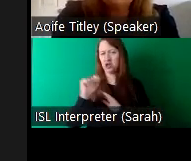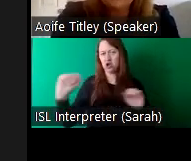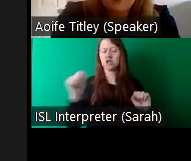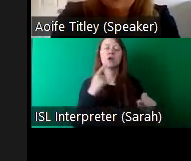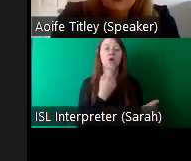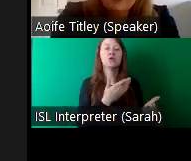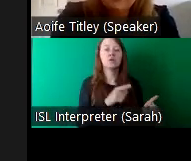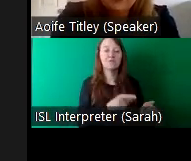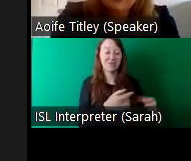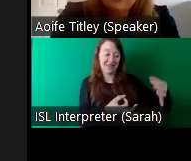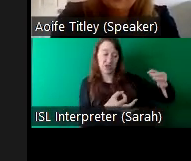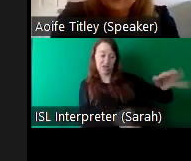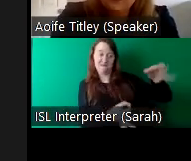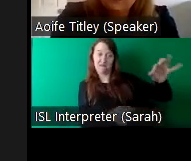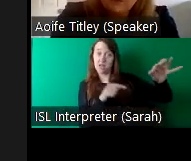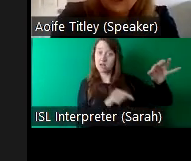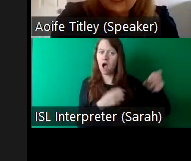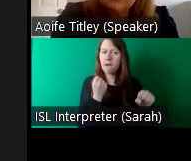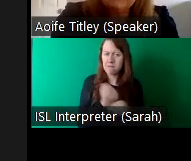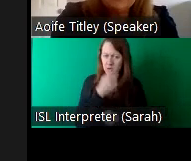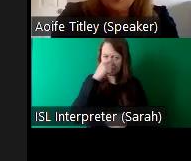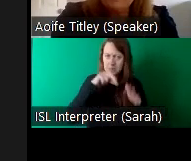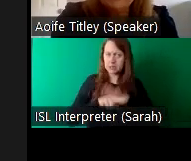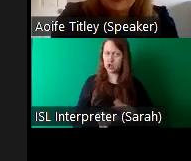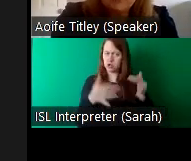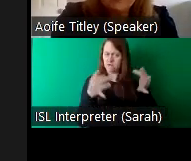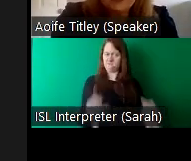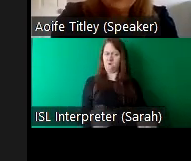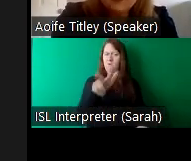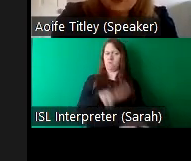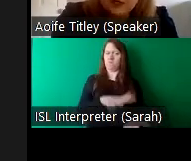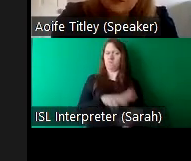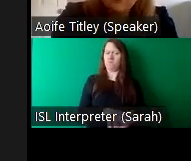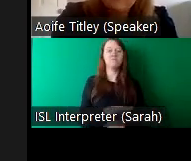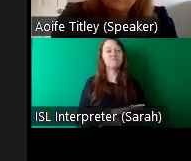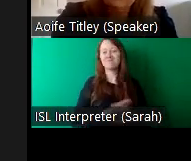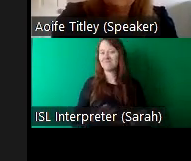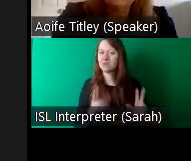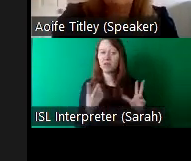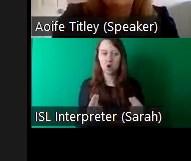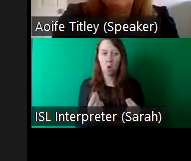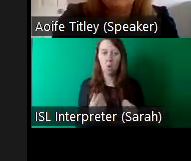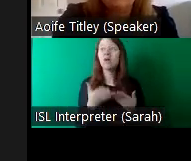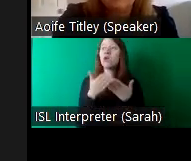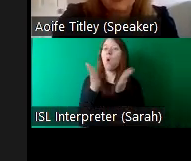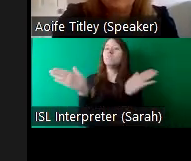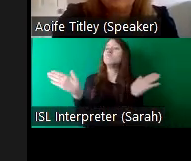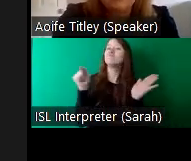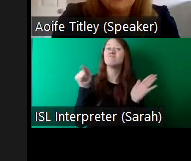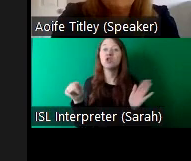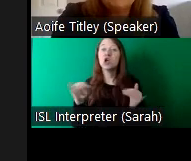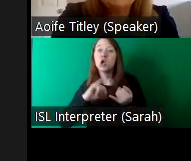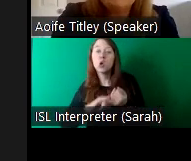certificate is really not about teachers just in the formal sense. It's really open to anyone that has an interest or commitment to global citizenship